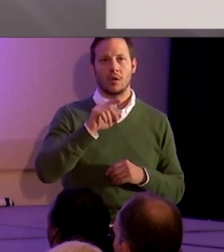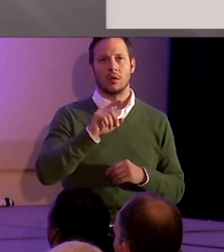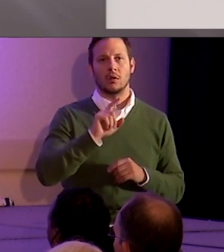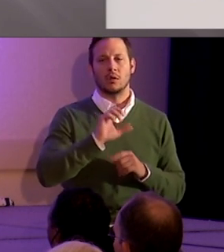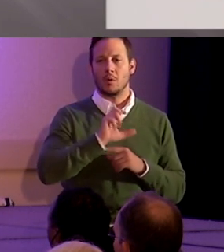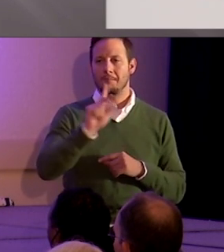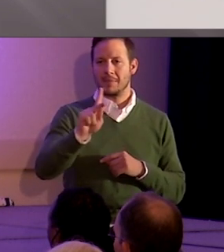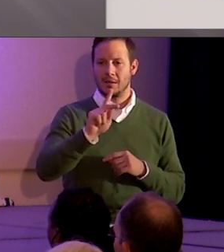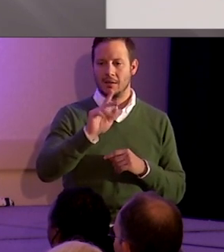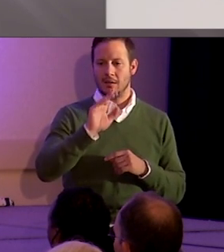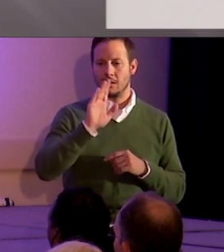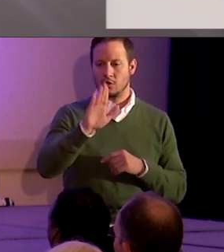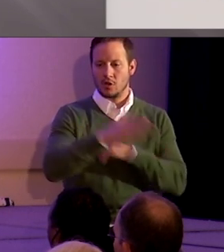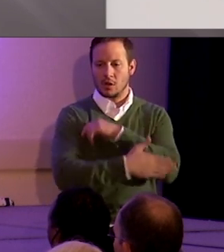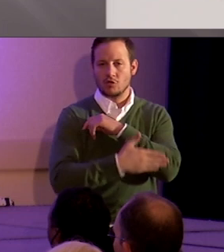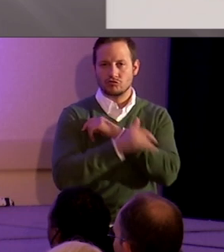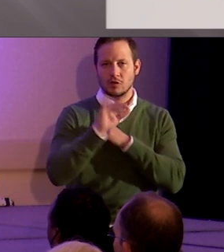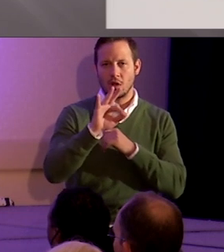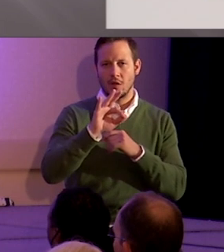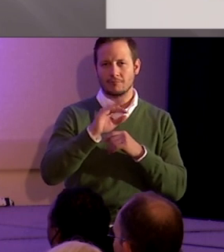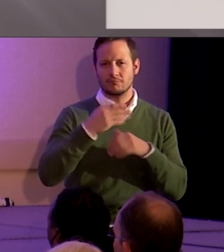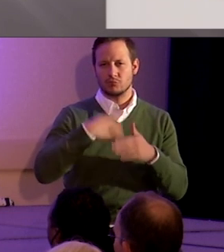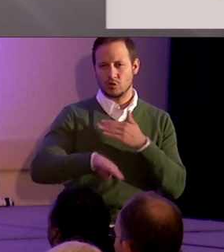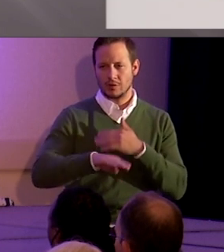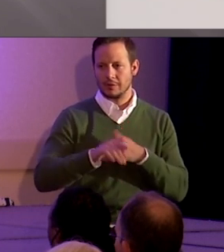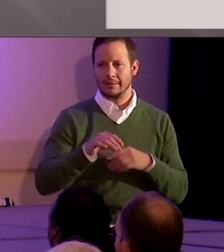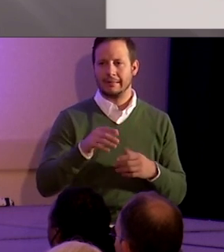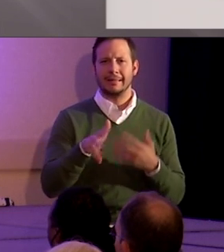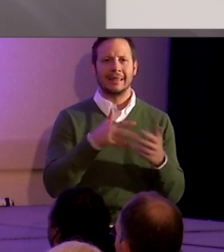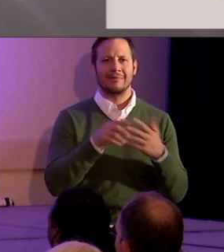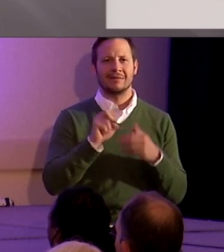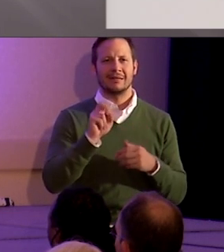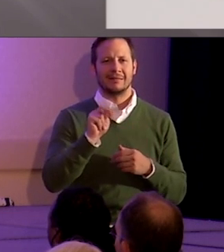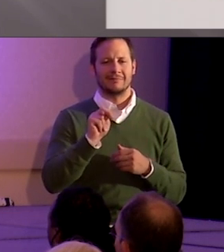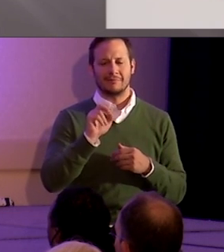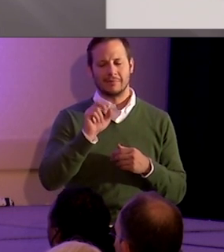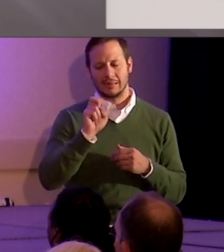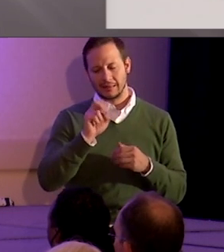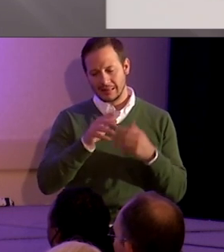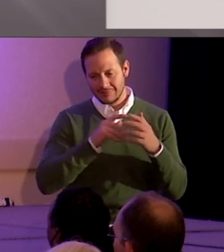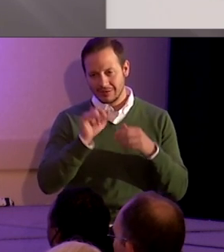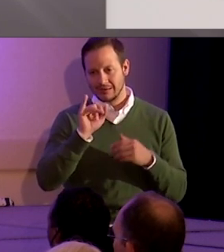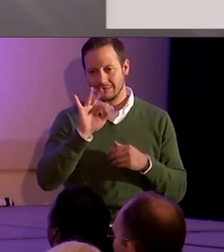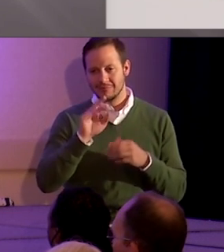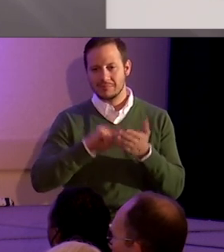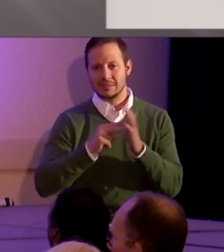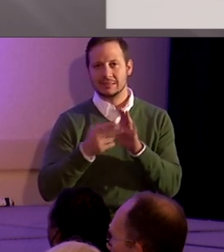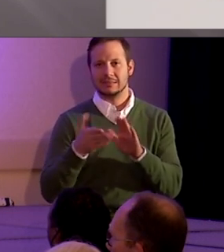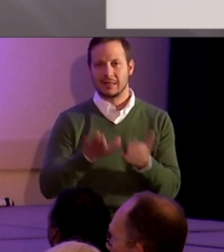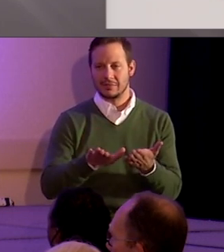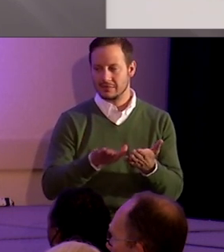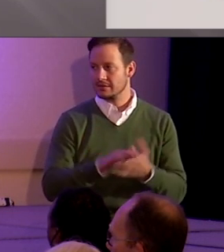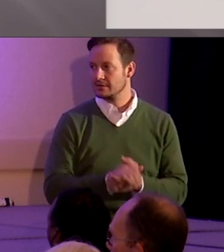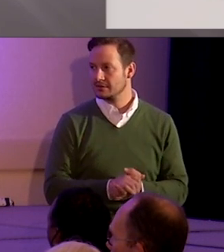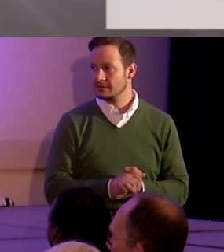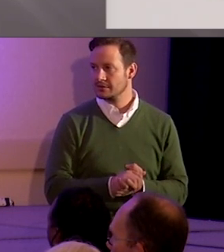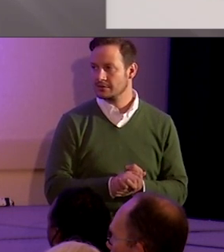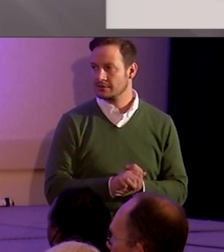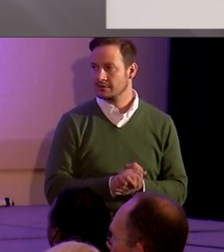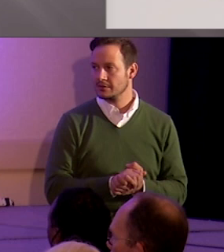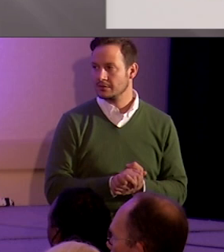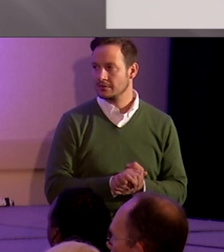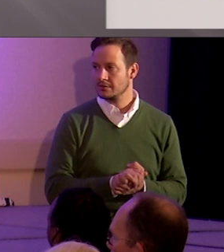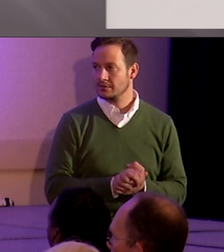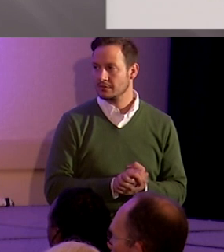origin, even if it means death. It ignores the repression that many of us have fled from and the real